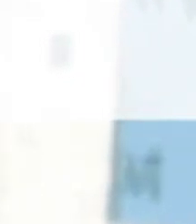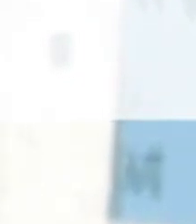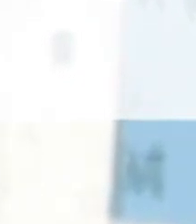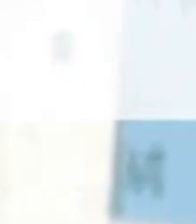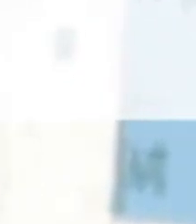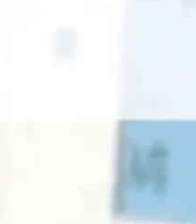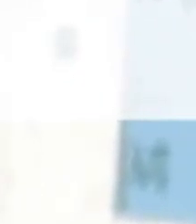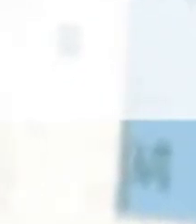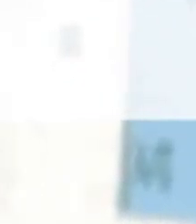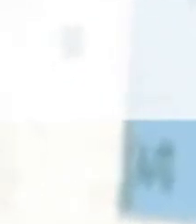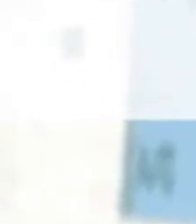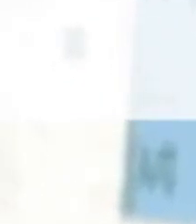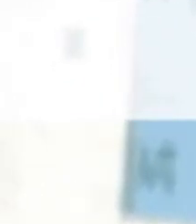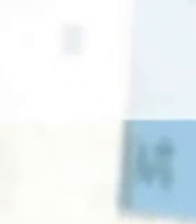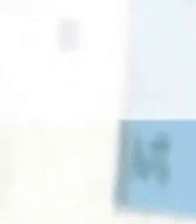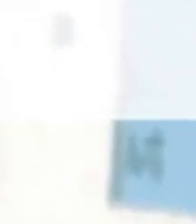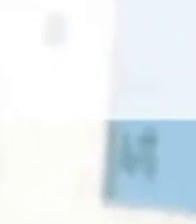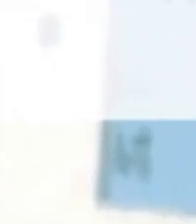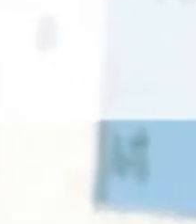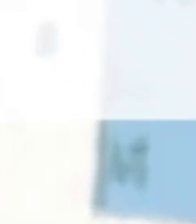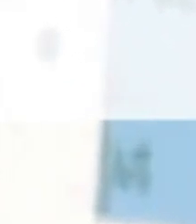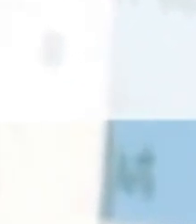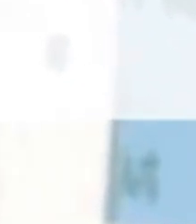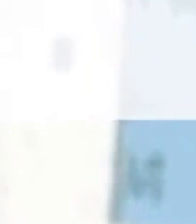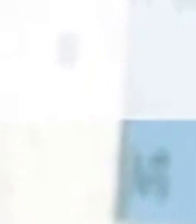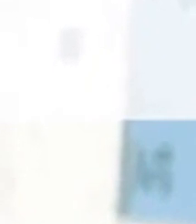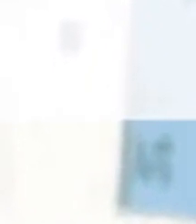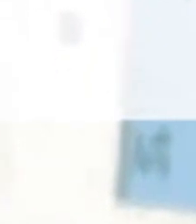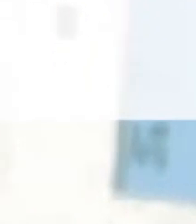Thank you, God. Amen.